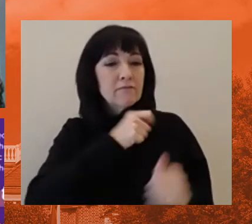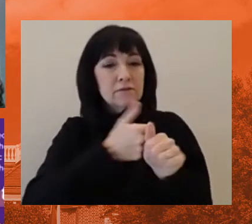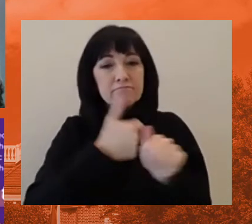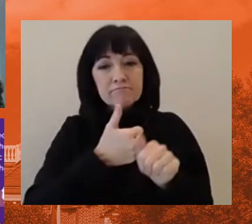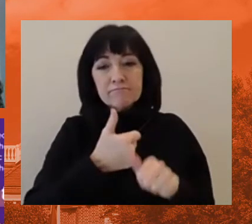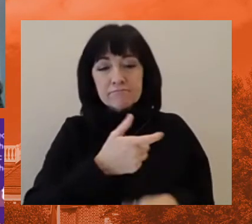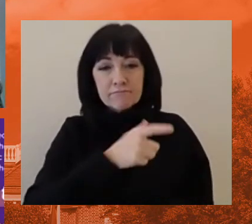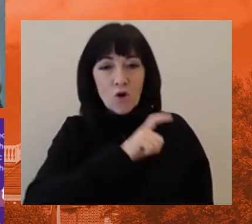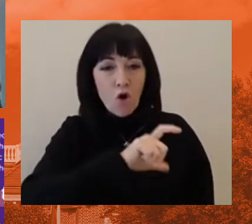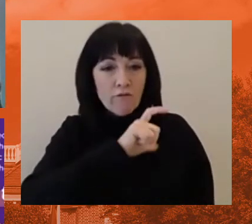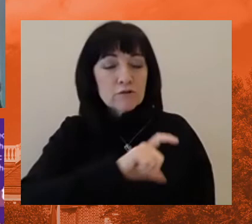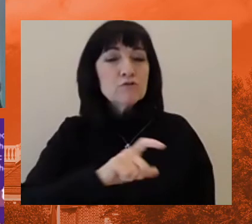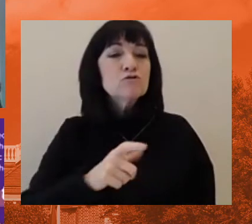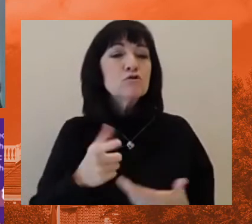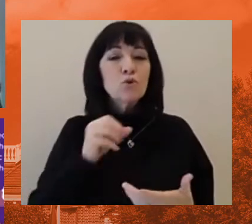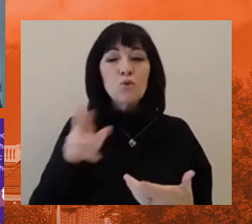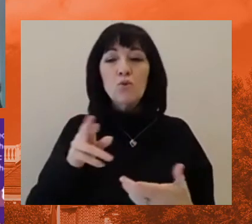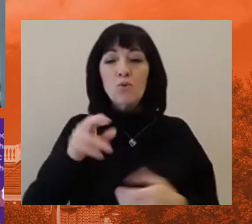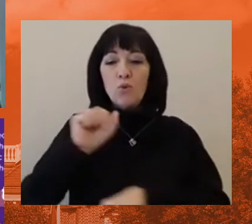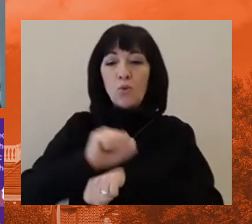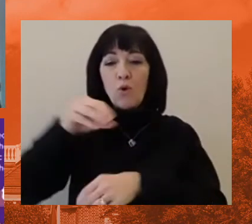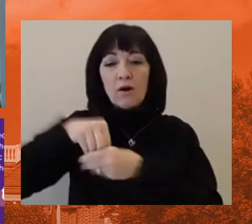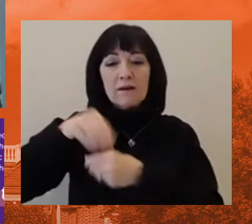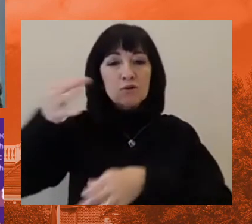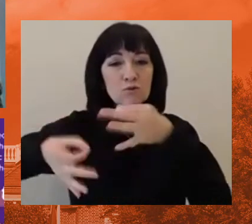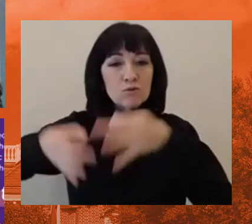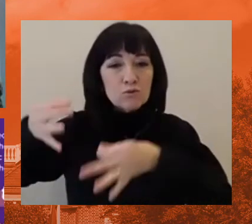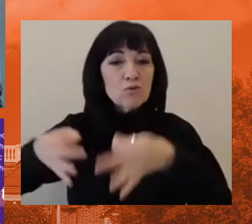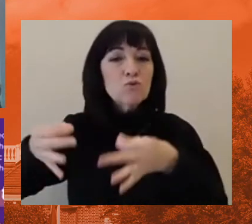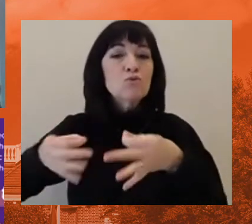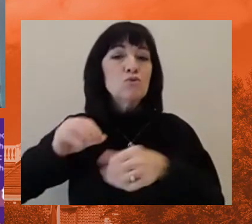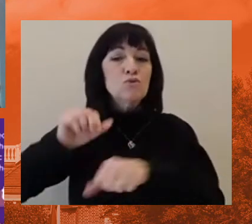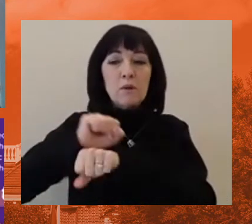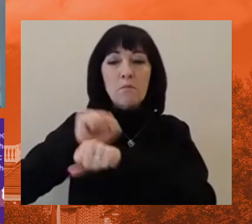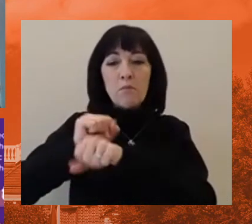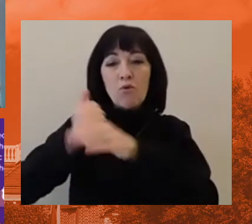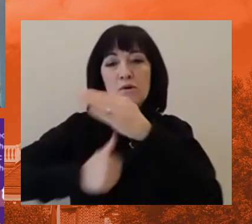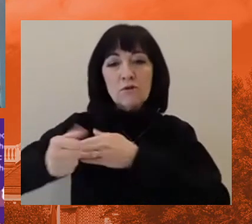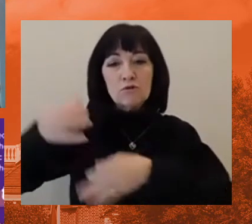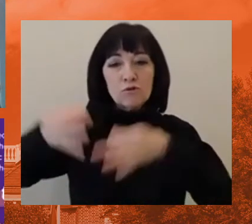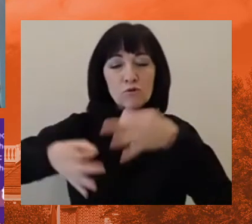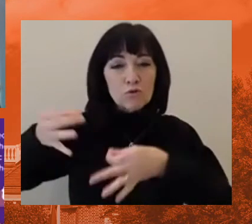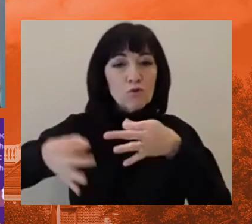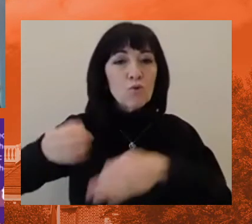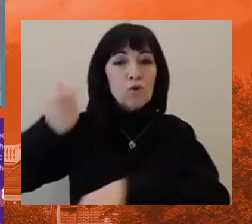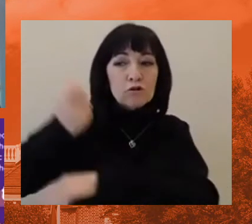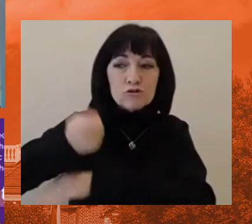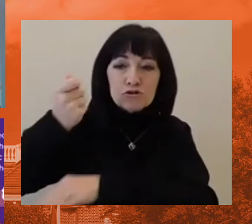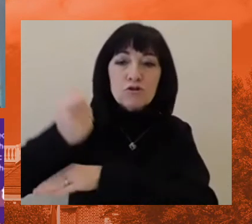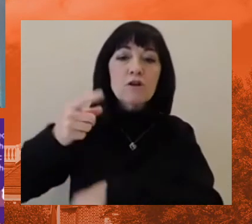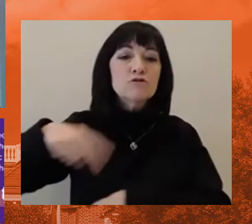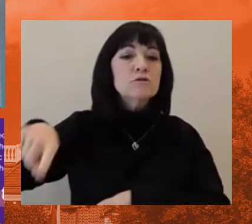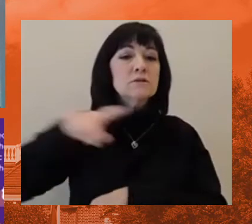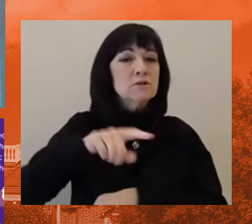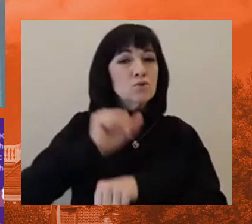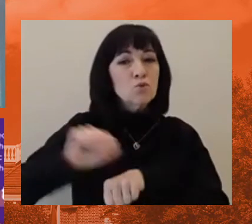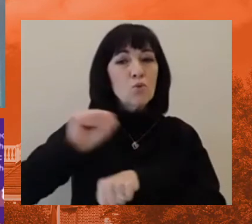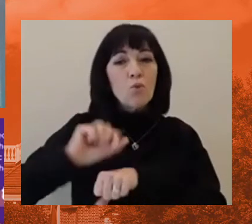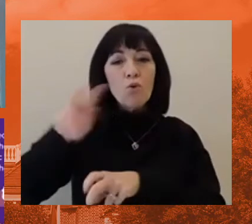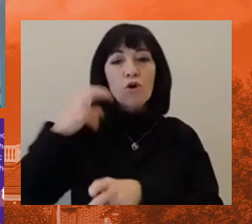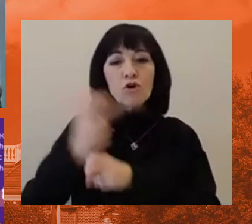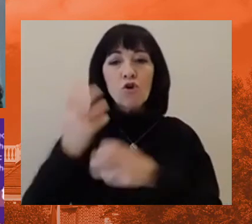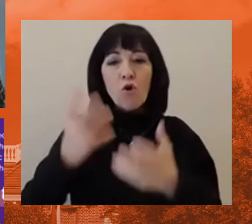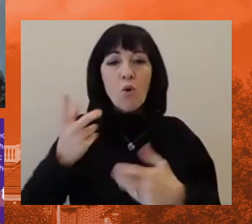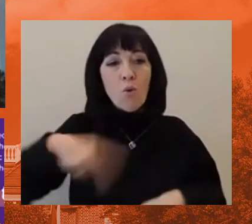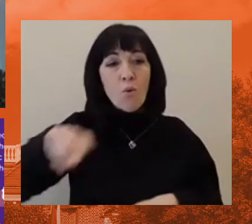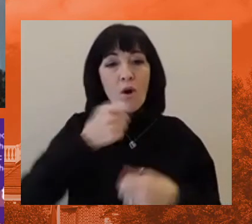they're prosecutors or employees of the court, they're all working to raise awareness and to